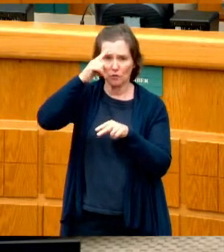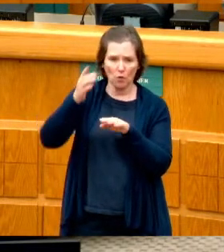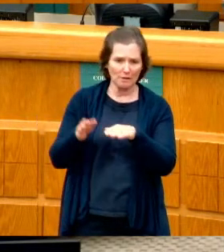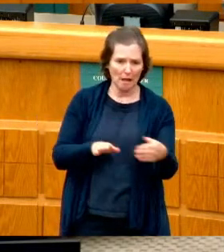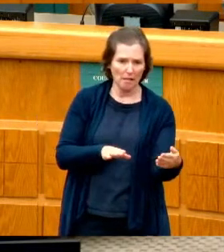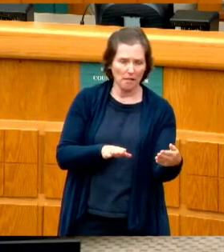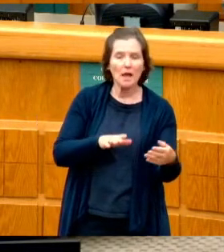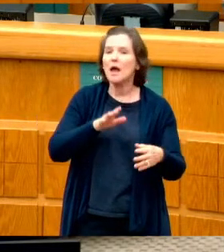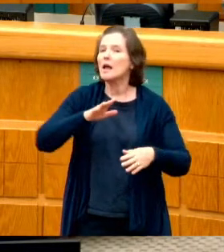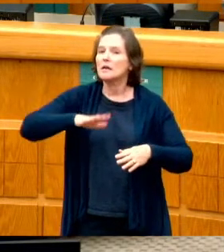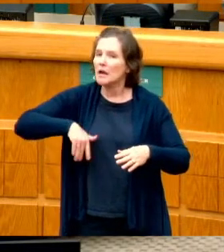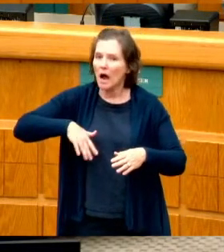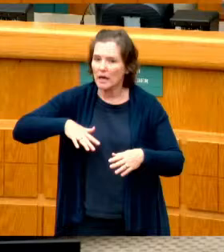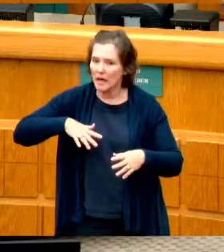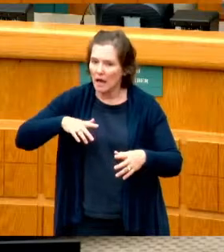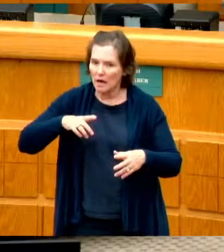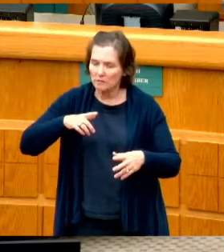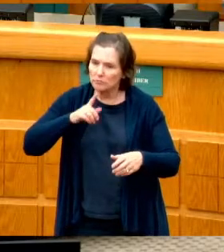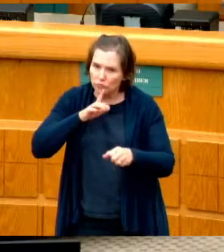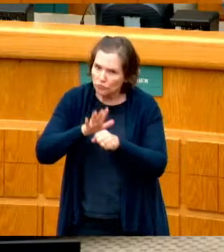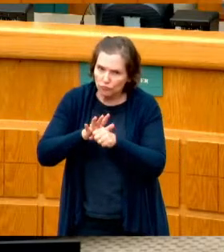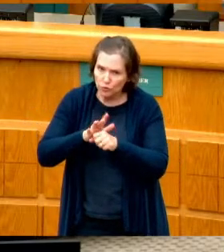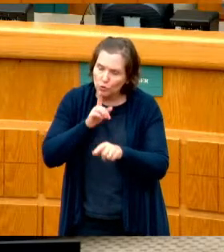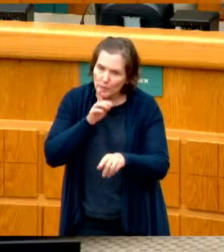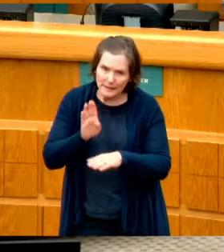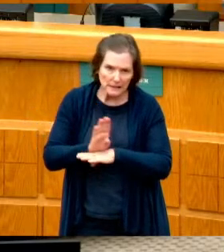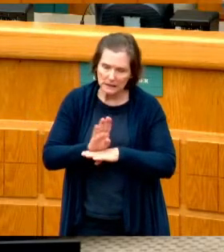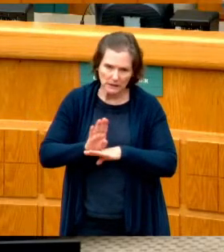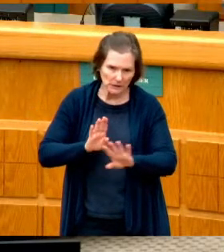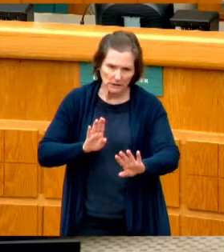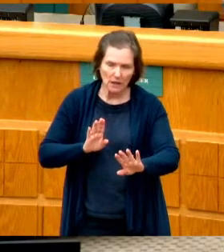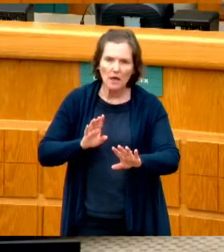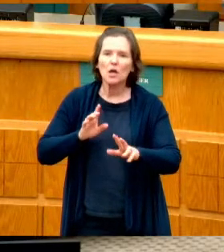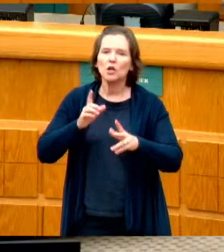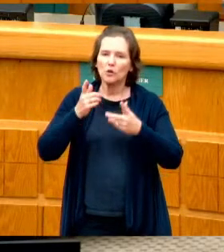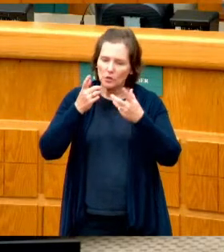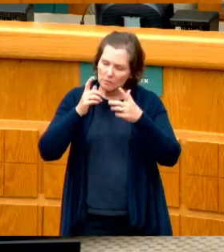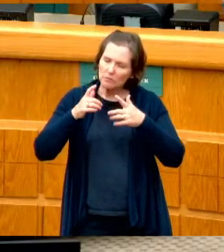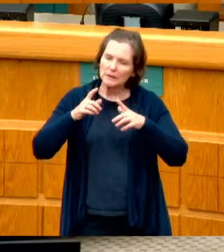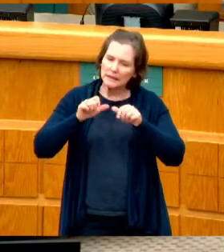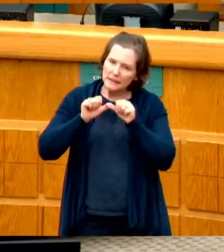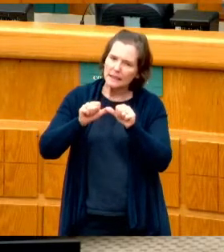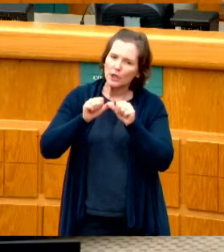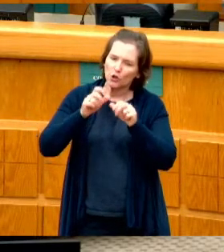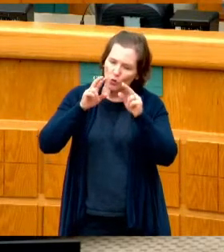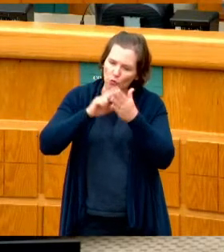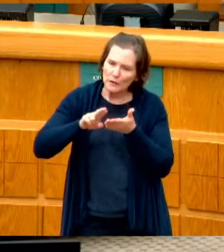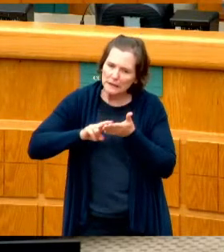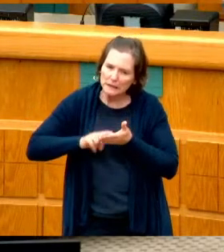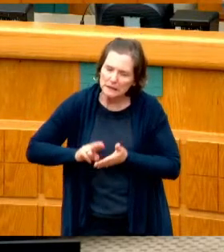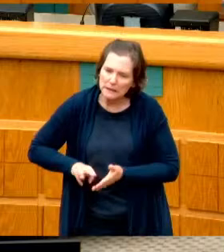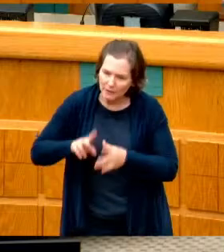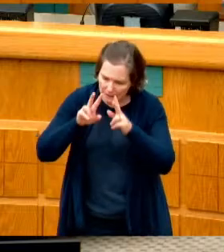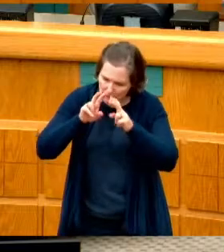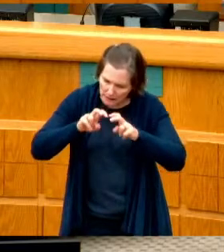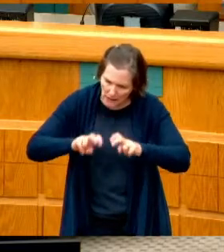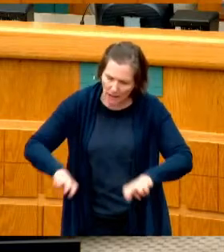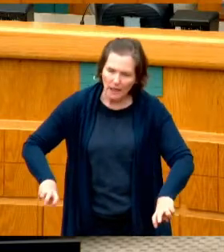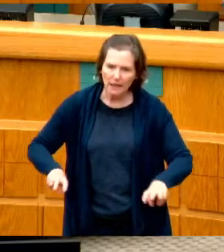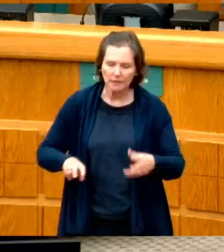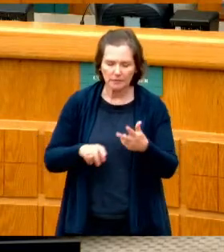to confirm this finding. The B.1.351, the South Africa, is another variant